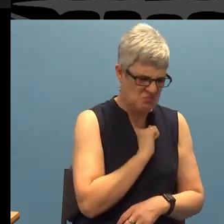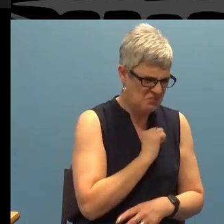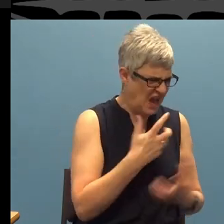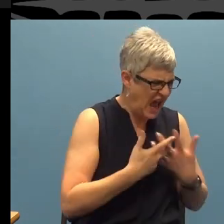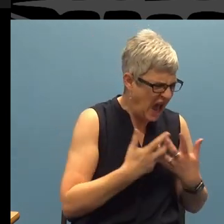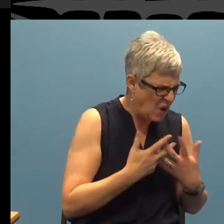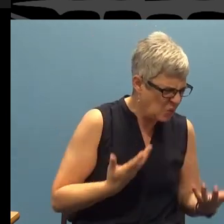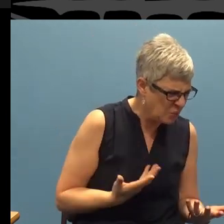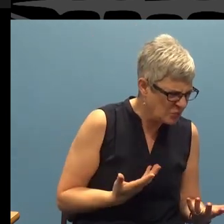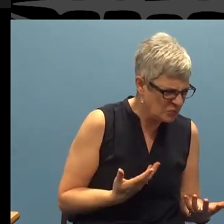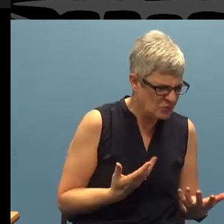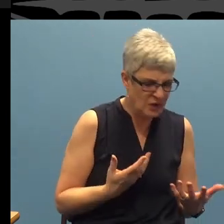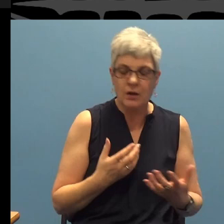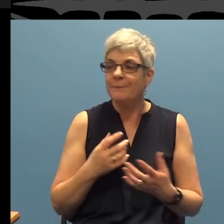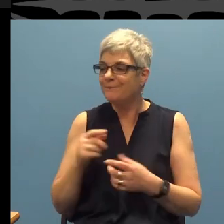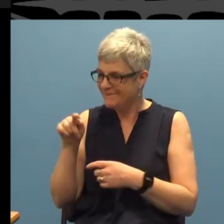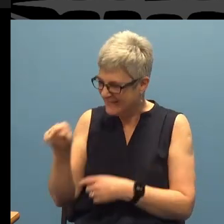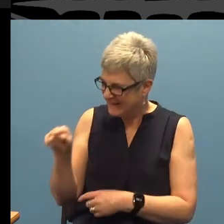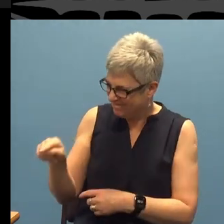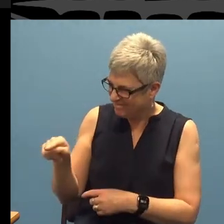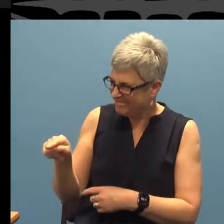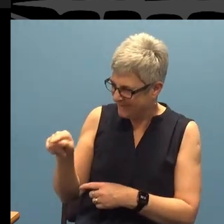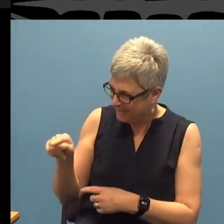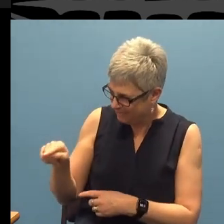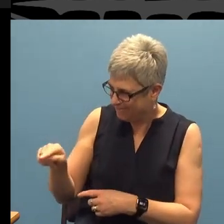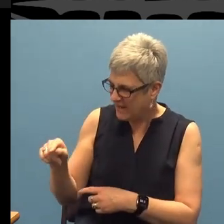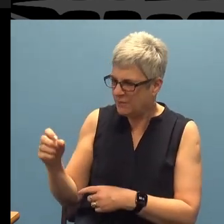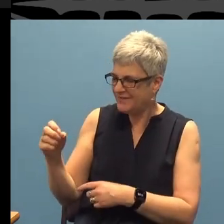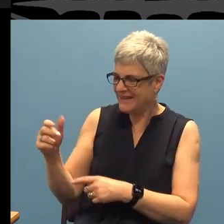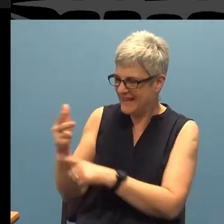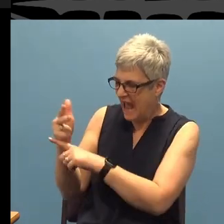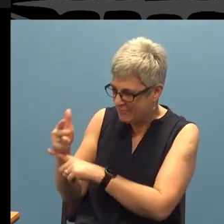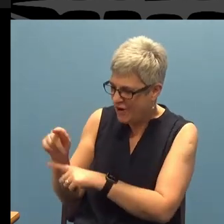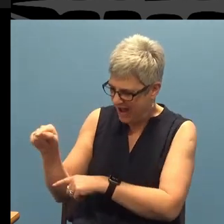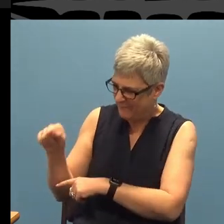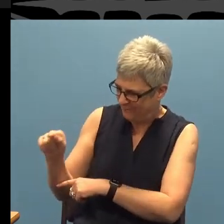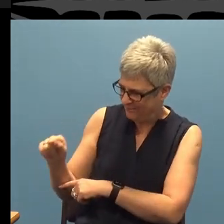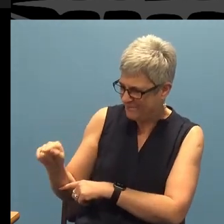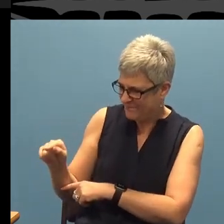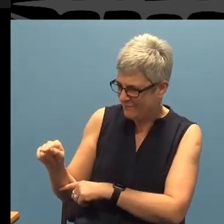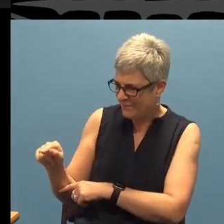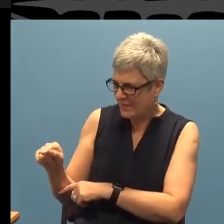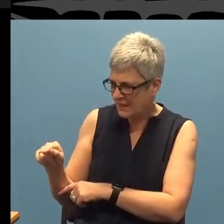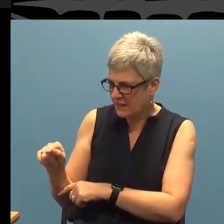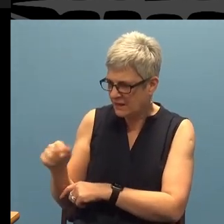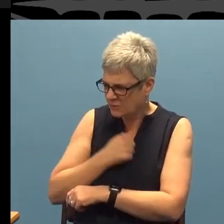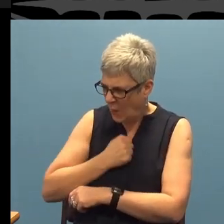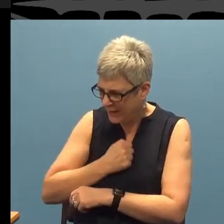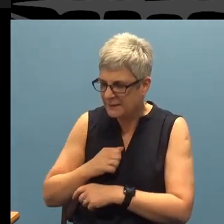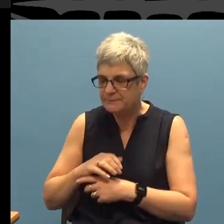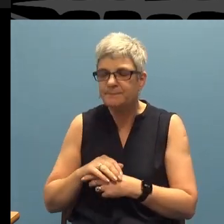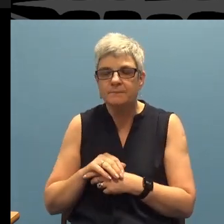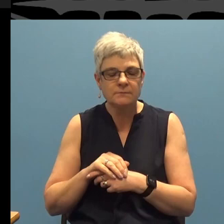how do I do that? It's the button with the it's the camera with the button, sorry.